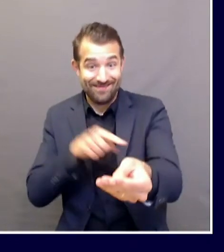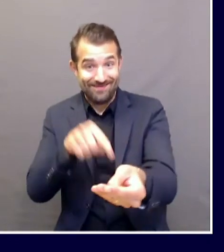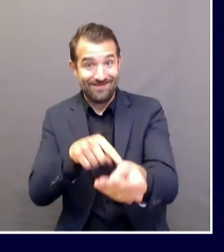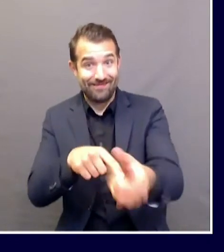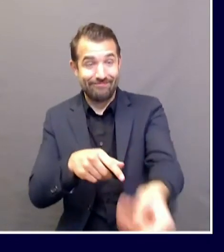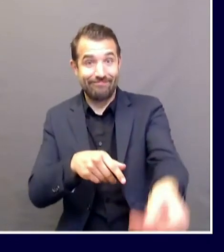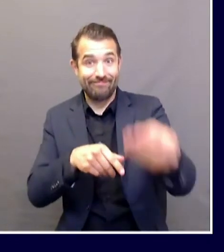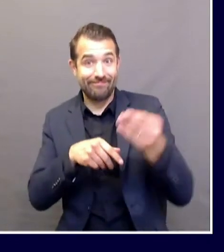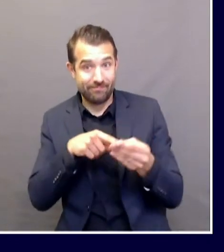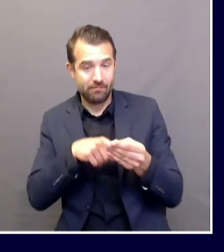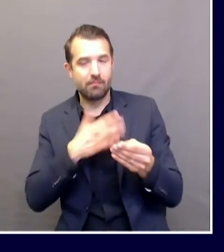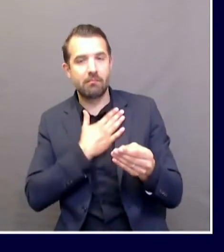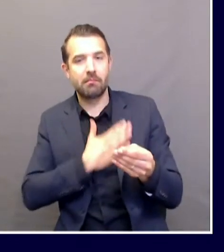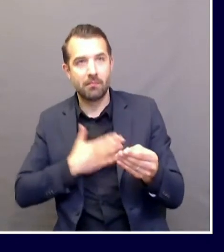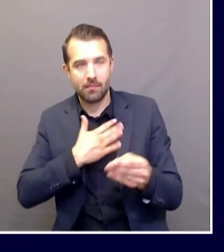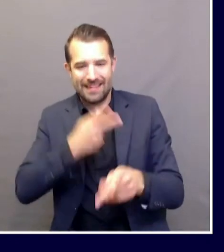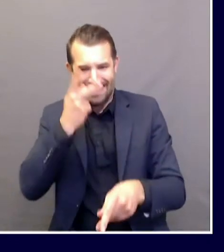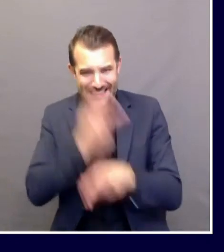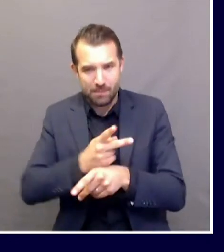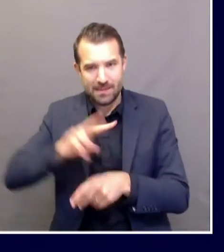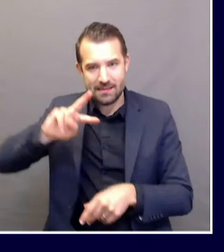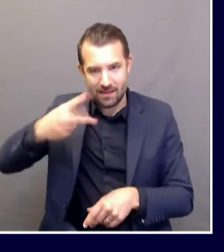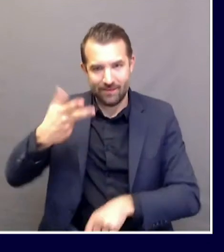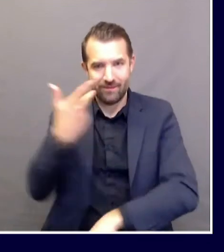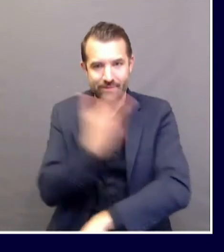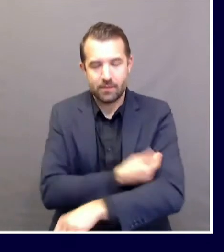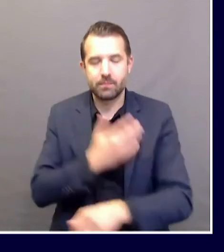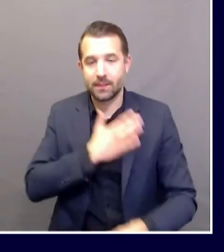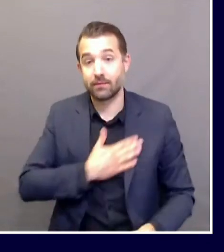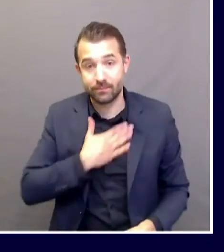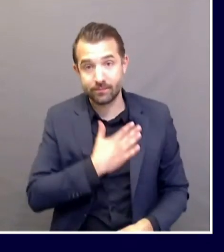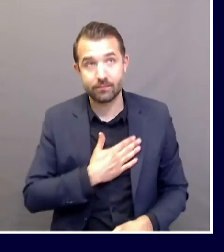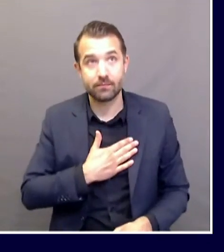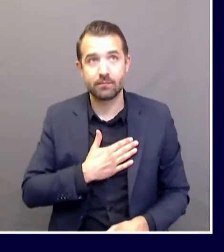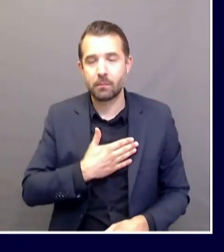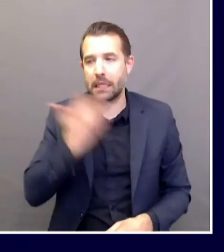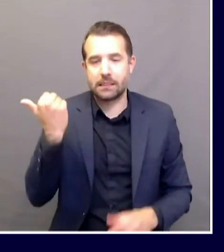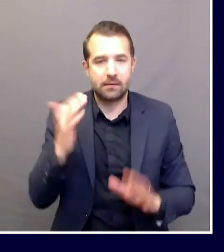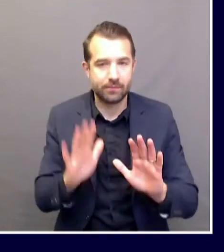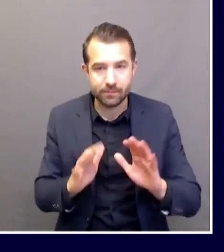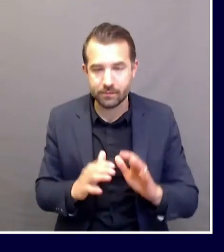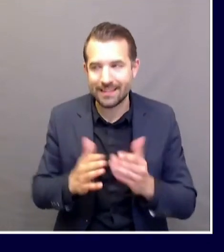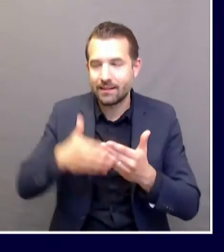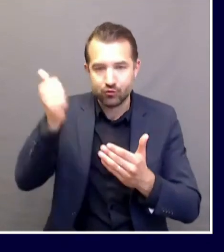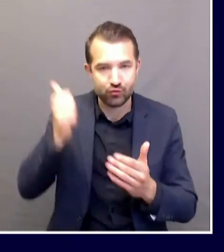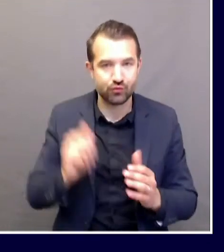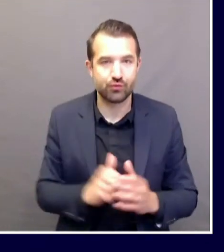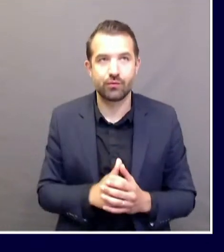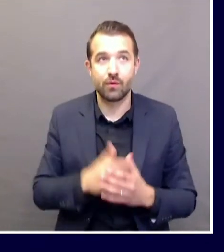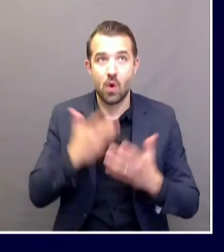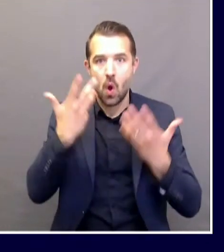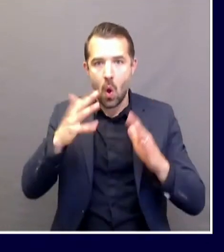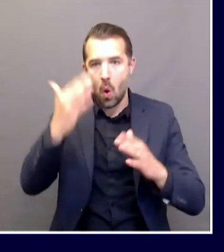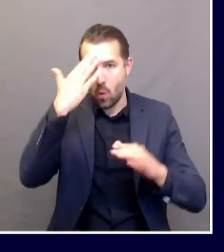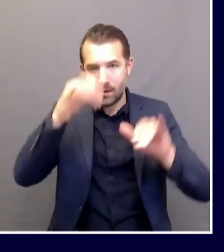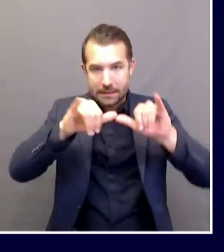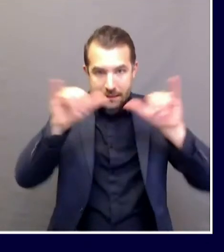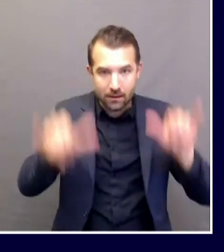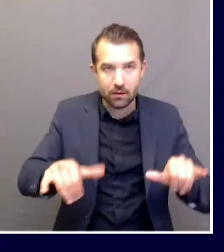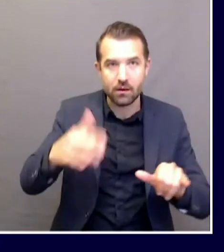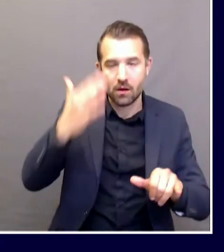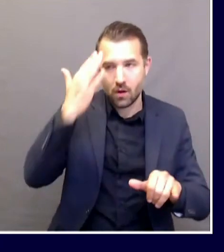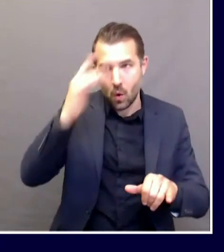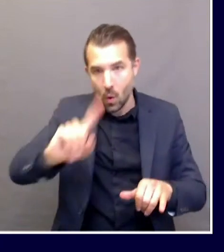we recommend, and that's the best way to go about it. It's the best way for you because you know the system, you know where to go, you know how to get